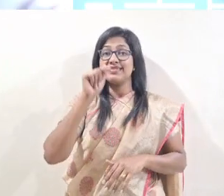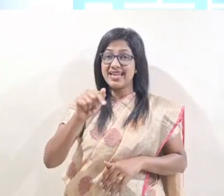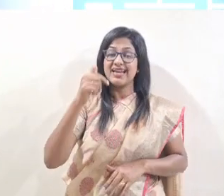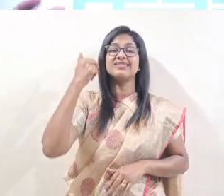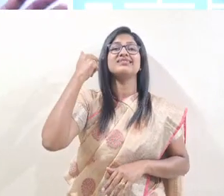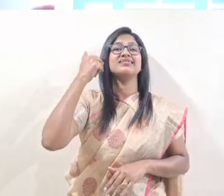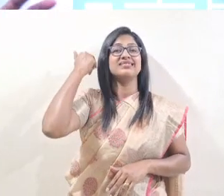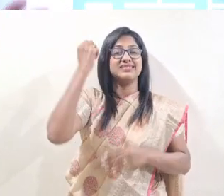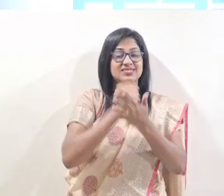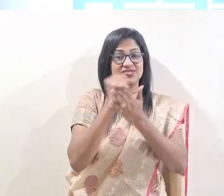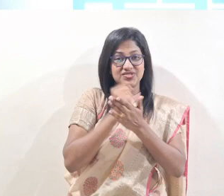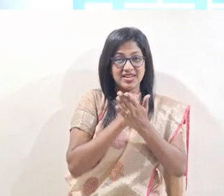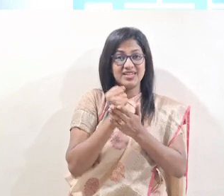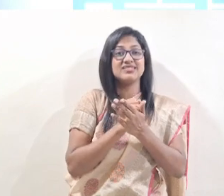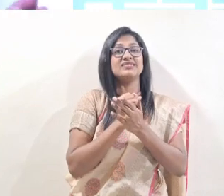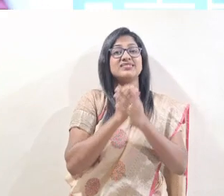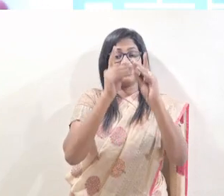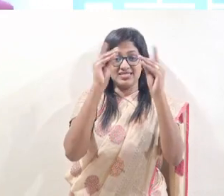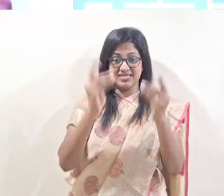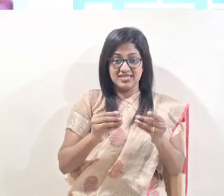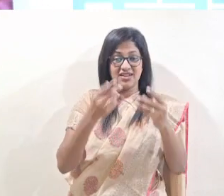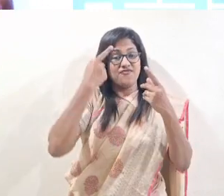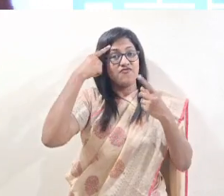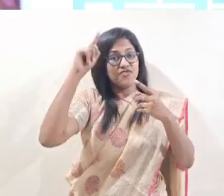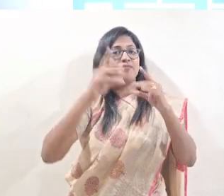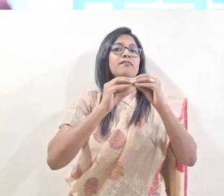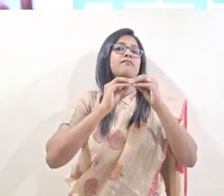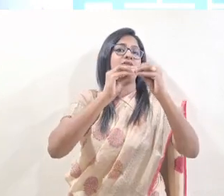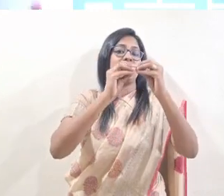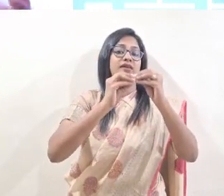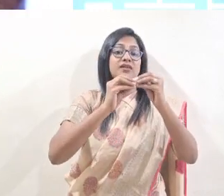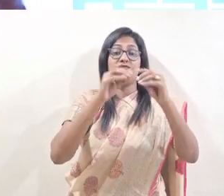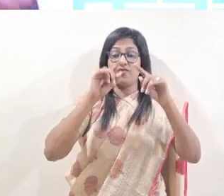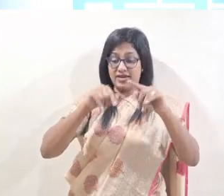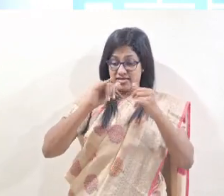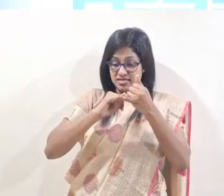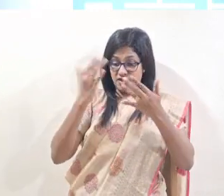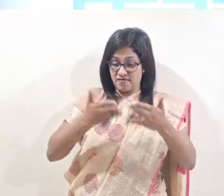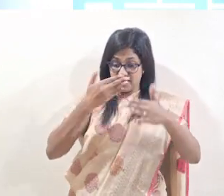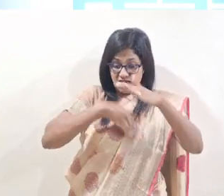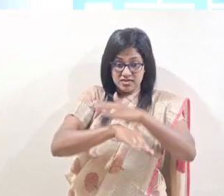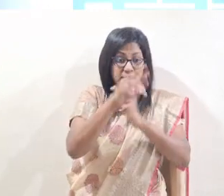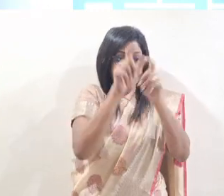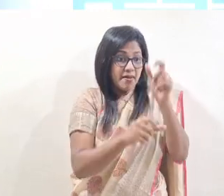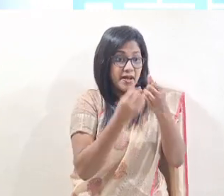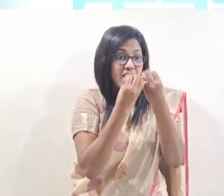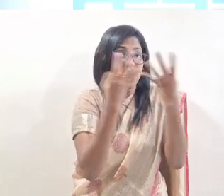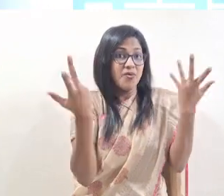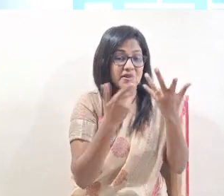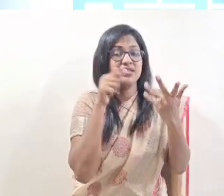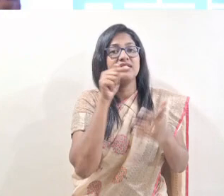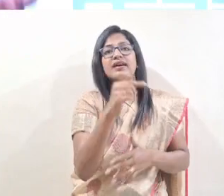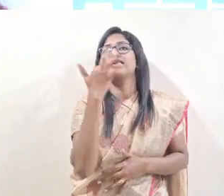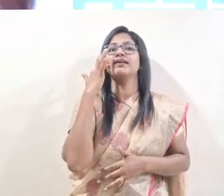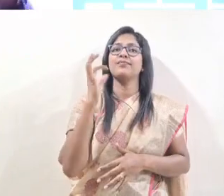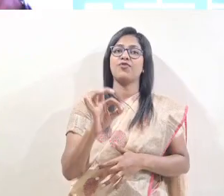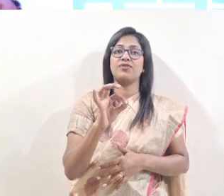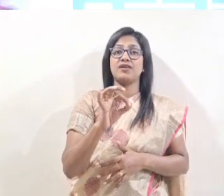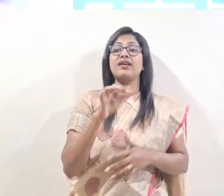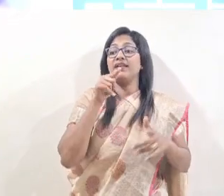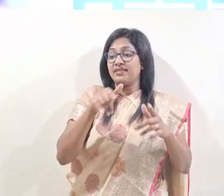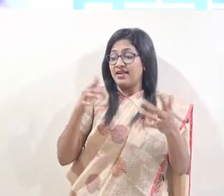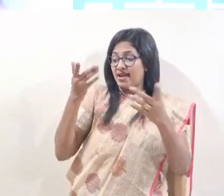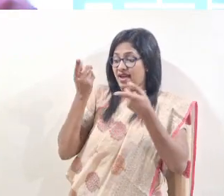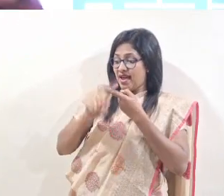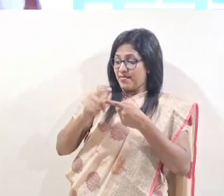to address design for a billion, because for us, number of people inside that facility is the most critical. And how does that affect